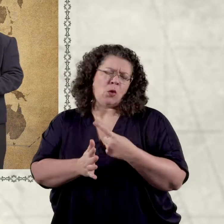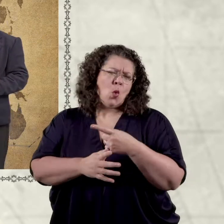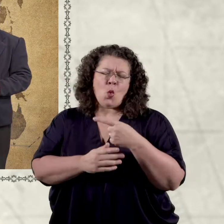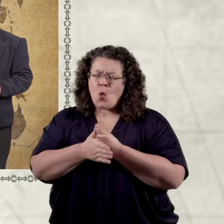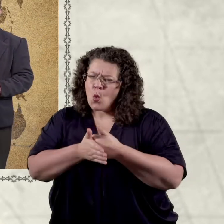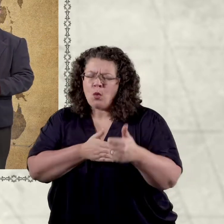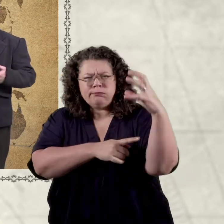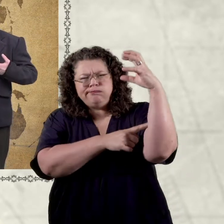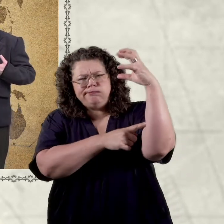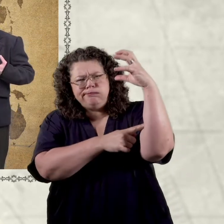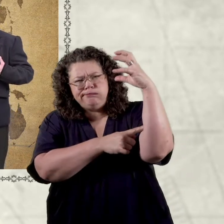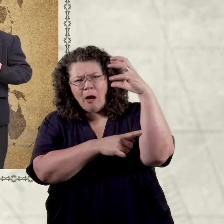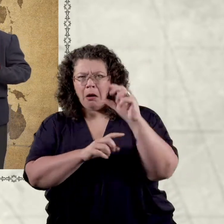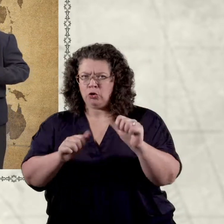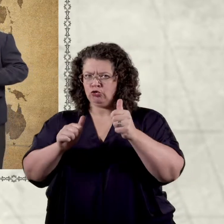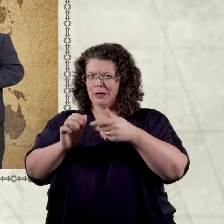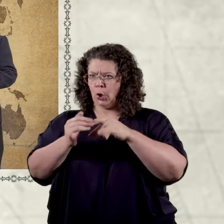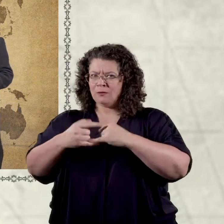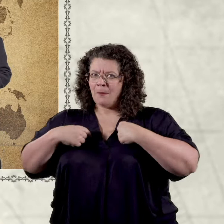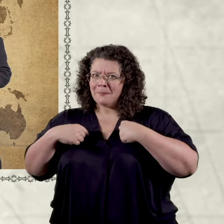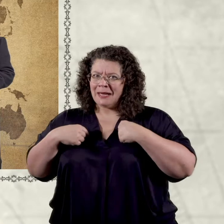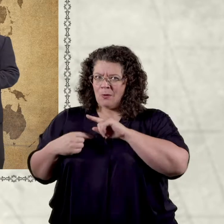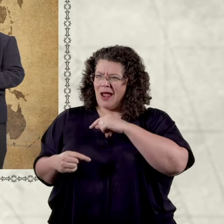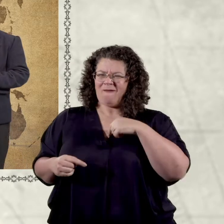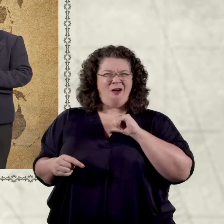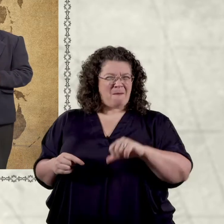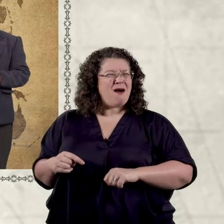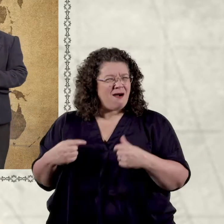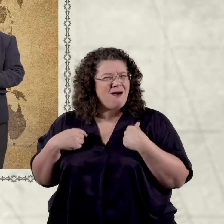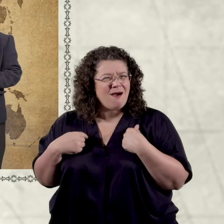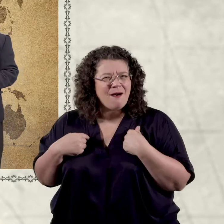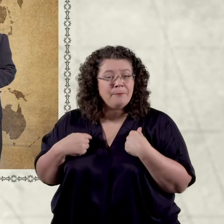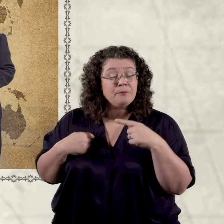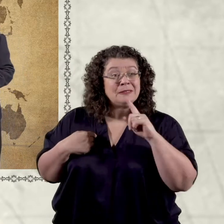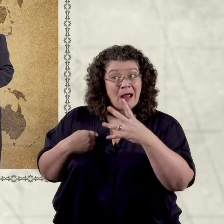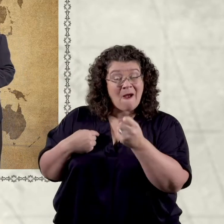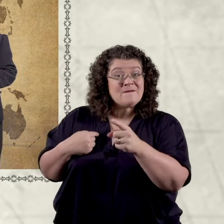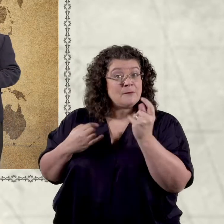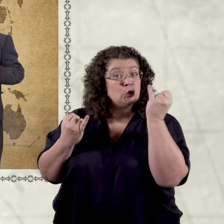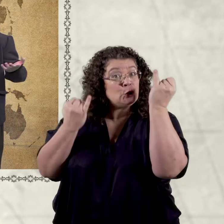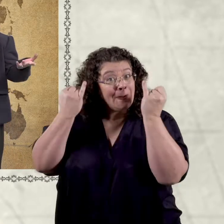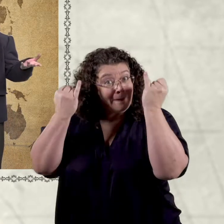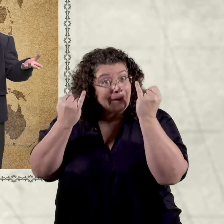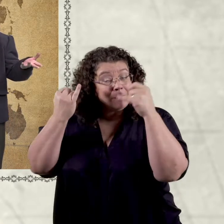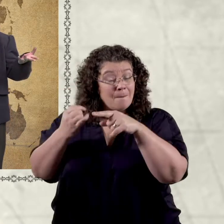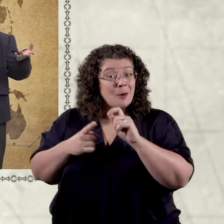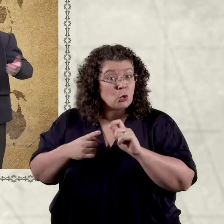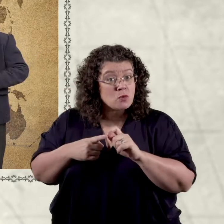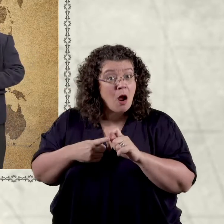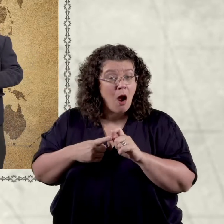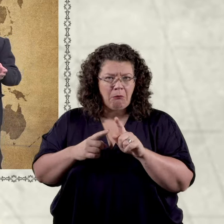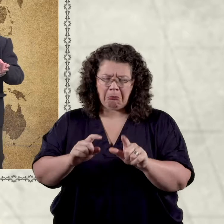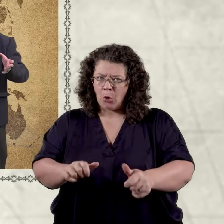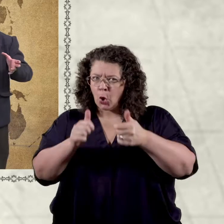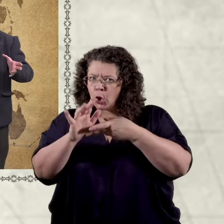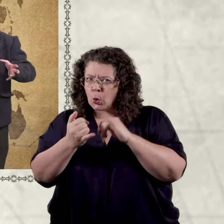is great news for me as a farmer, of course. He said there are sheep in Patagonia. Once again, very good